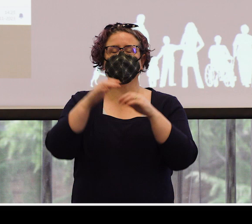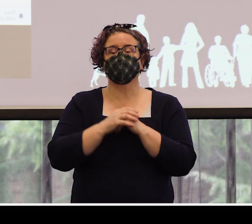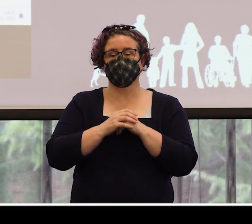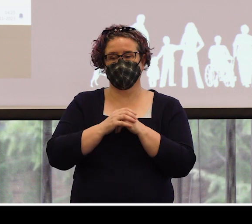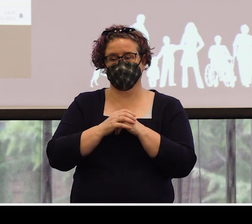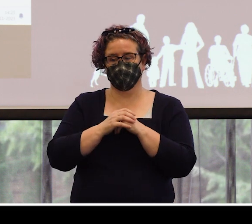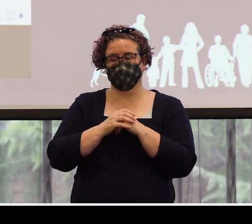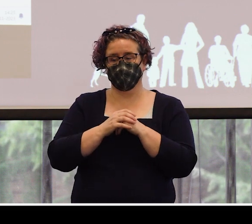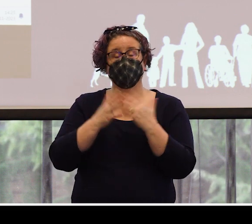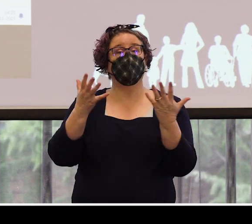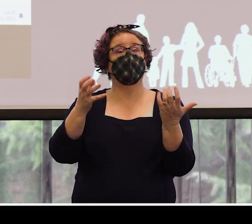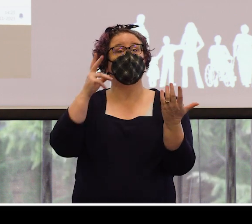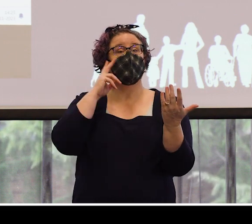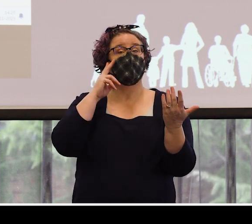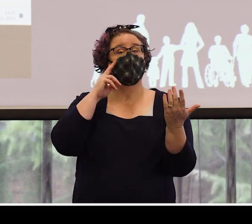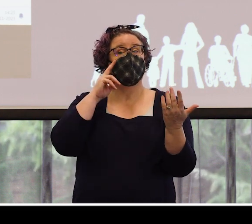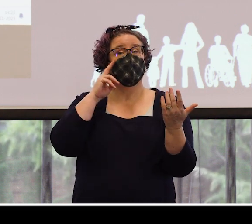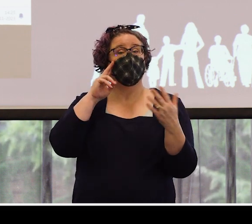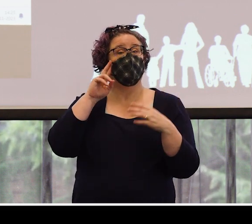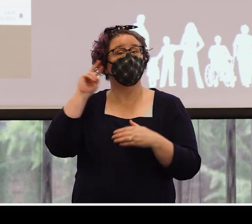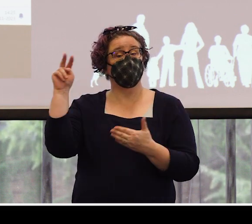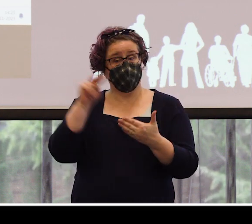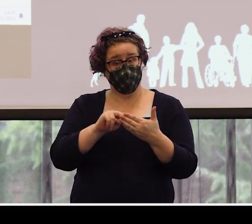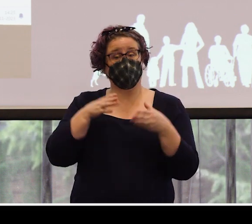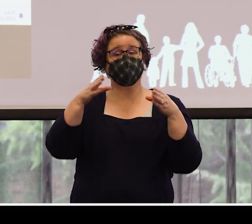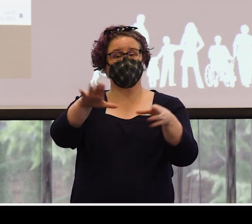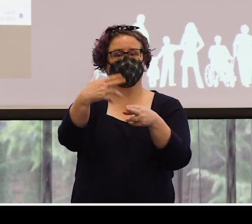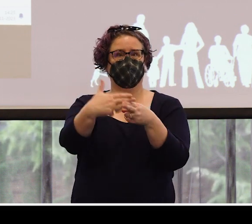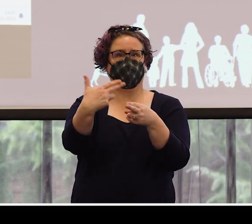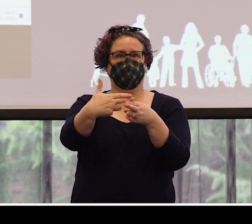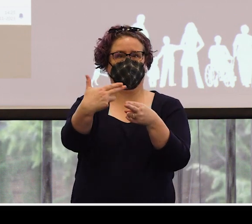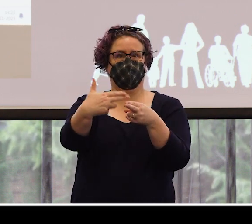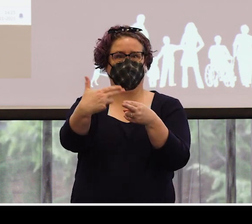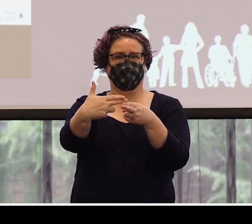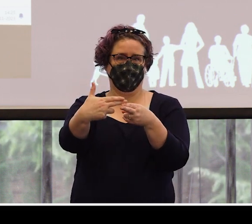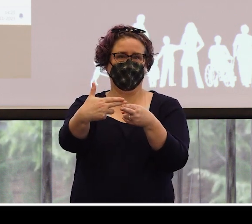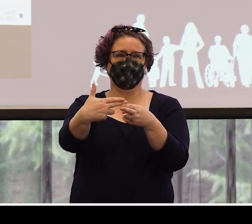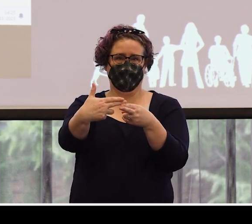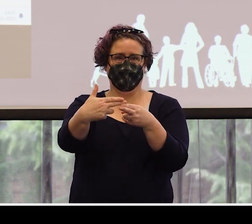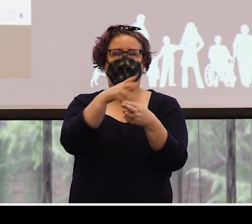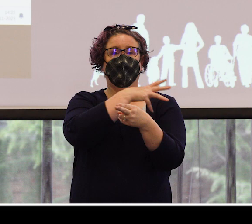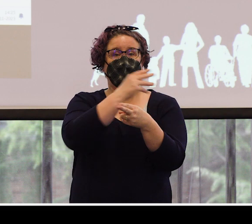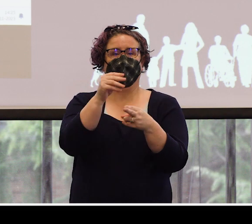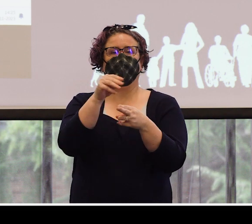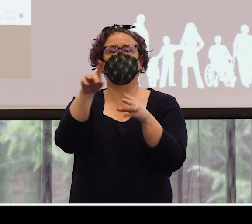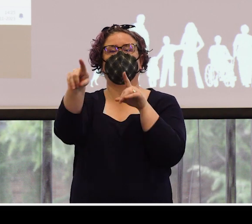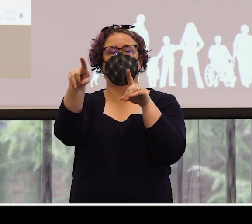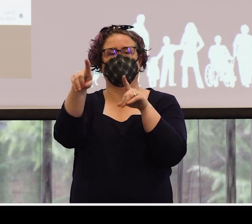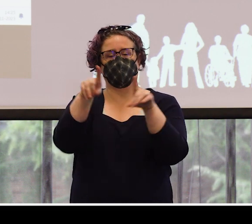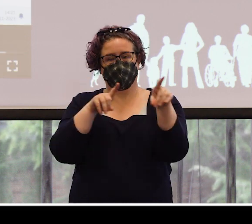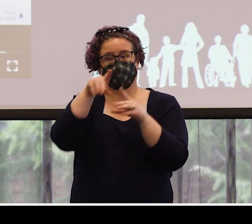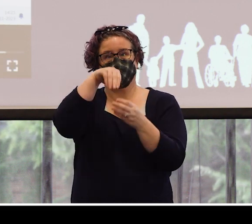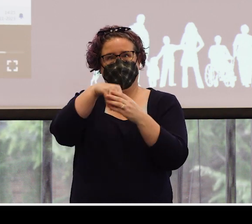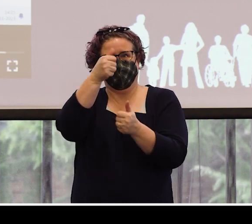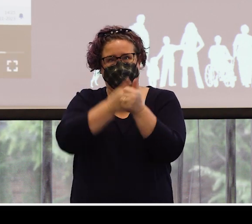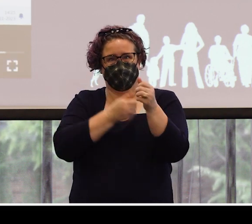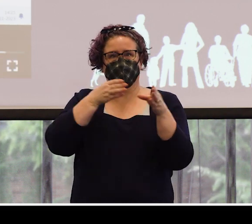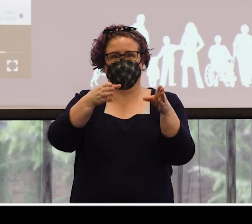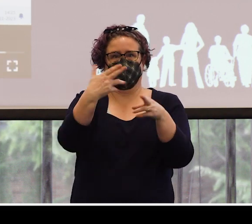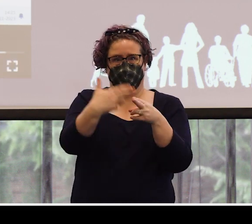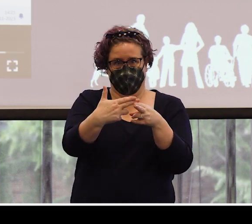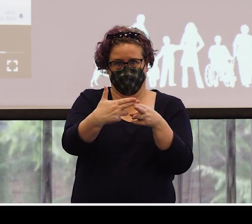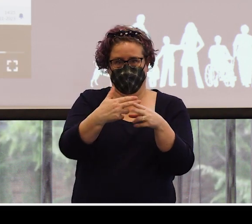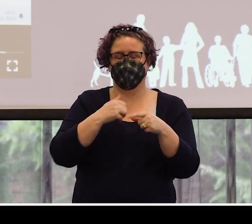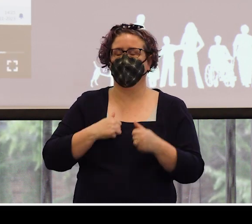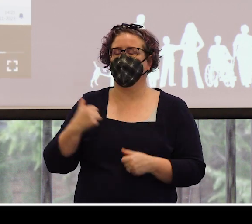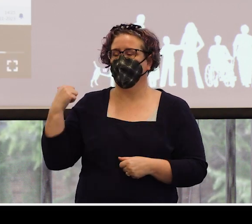let's say I want to look at the street name and the associated direction with each of those street names. Sidewalk S of Northeast 45th Street heading level